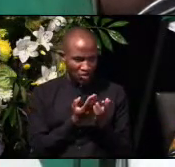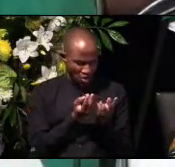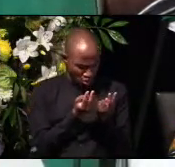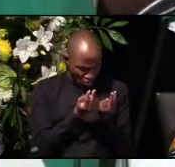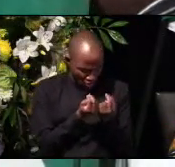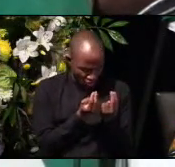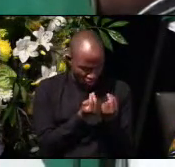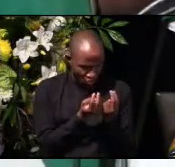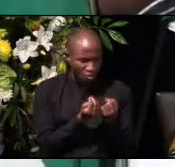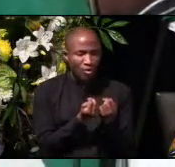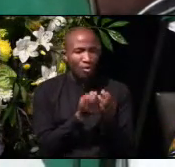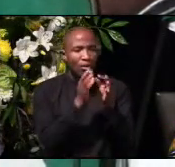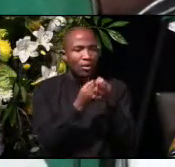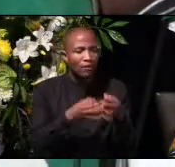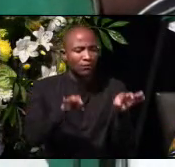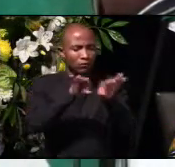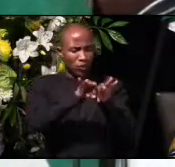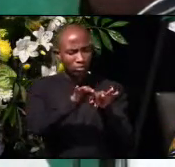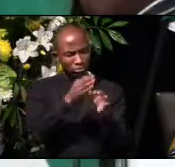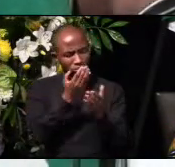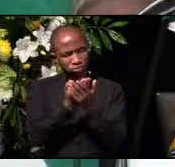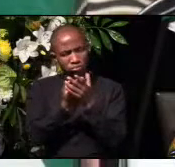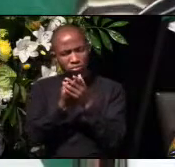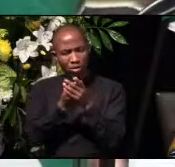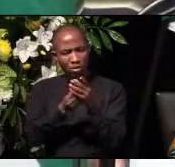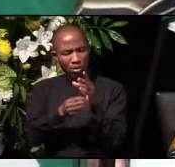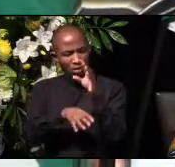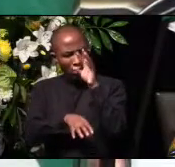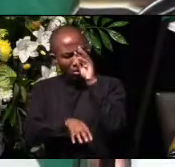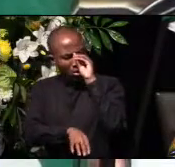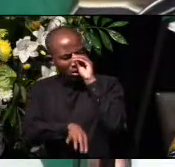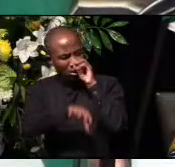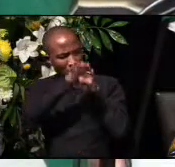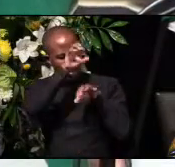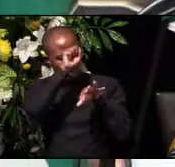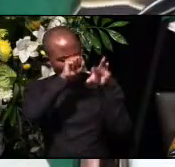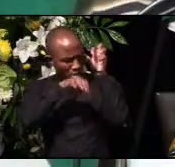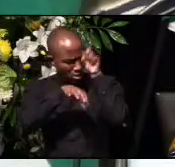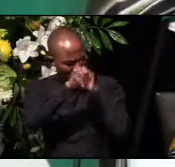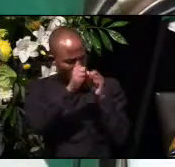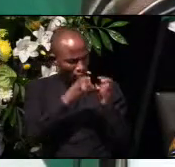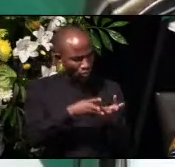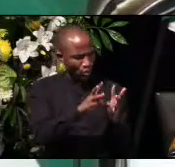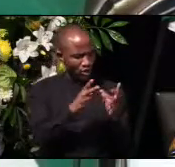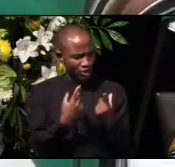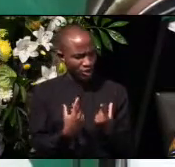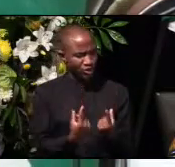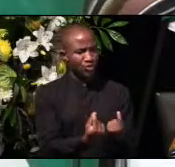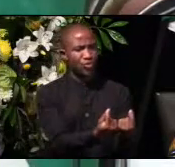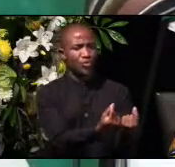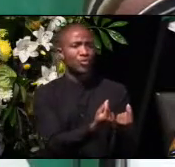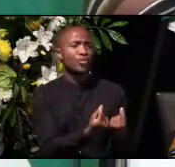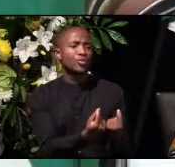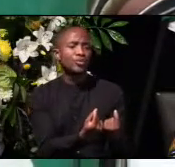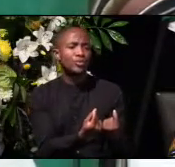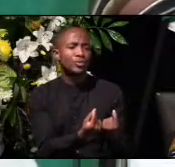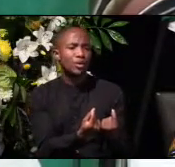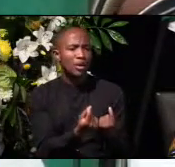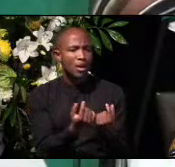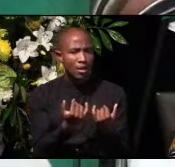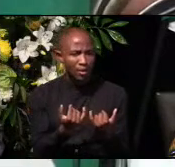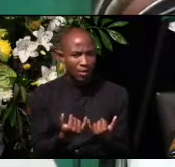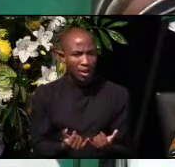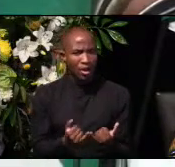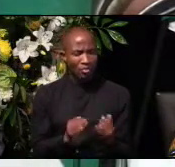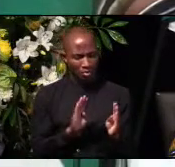the new values and the ethos how in the era of moral regeneration